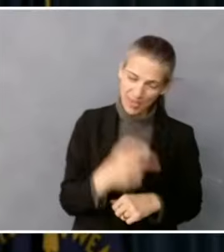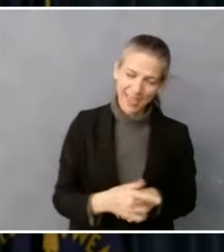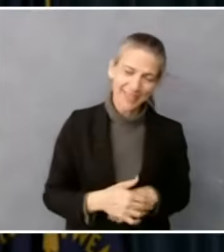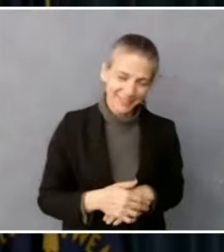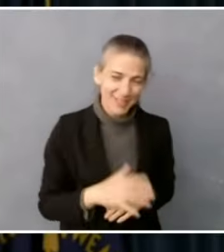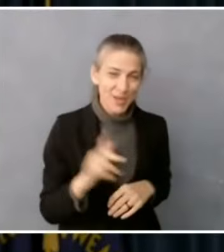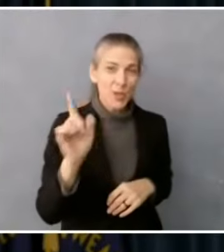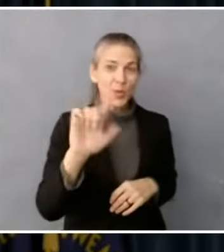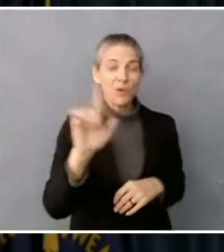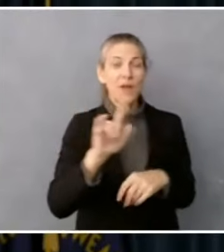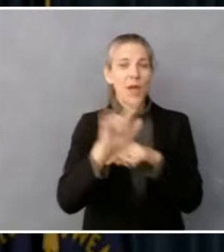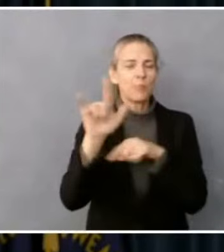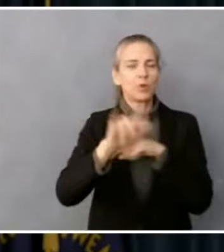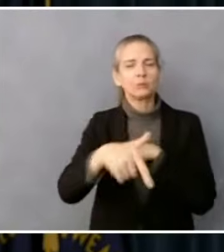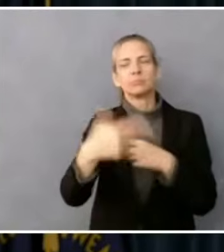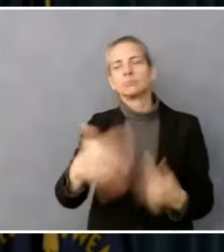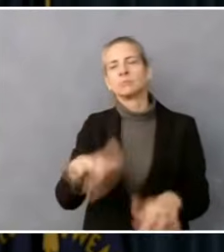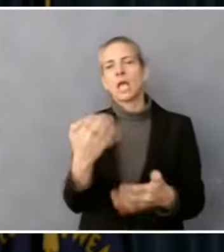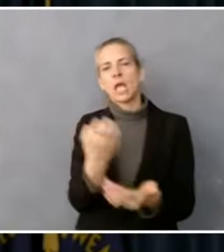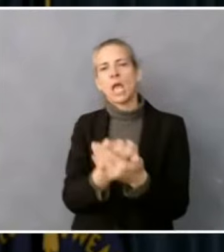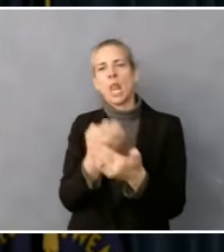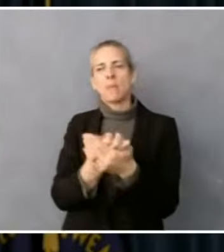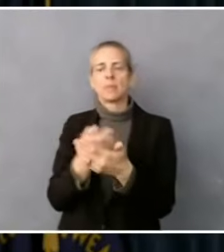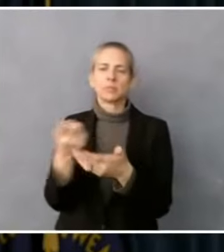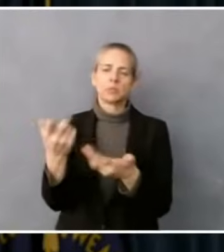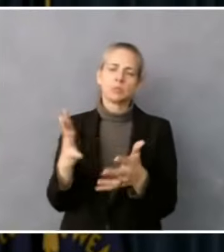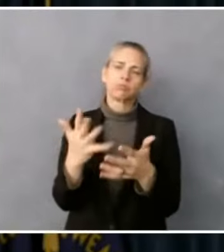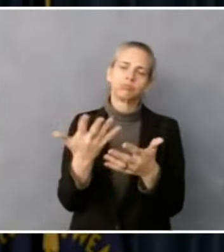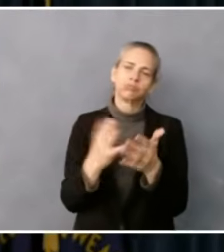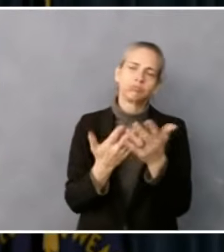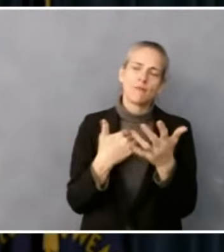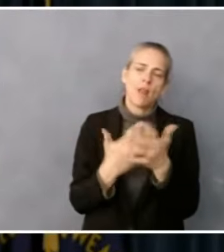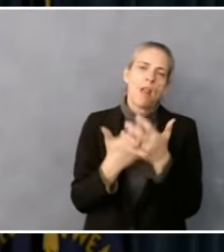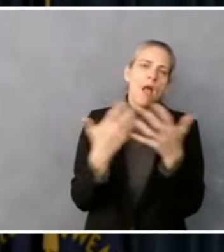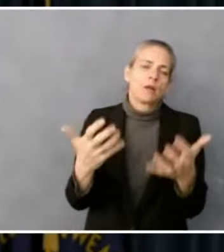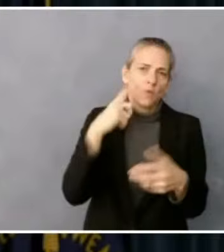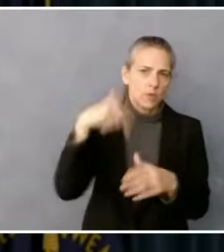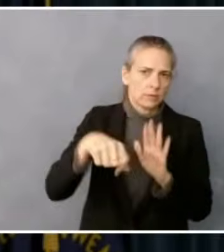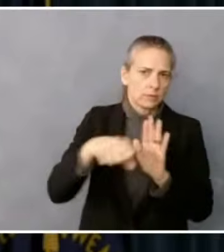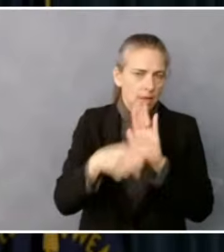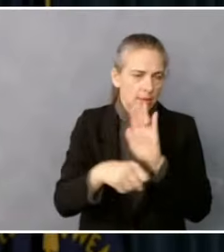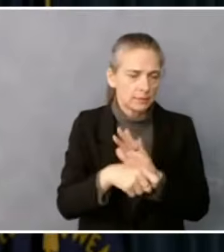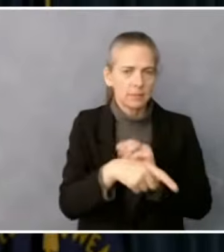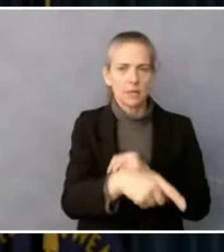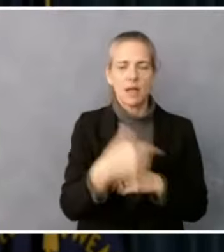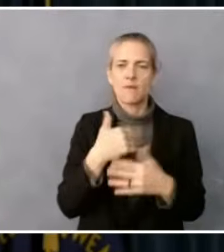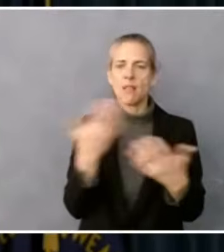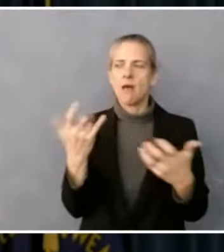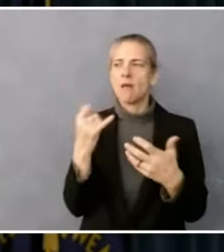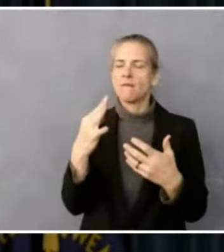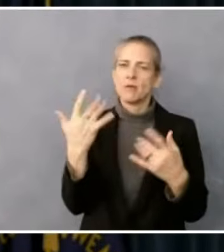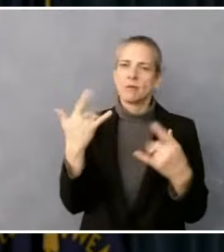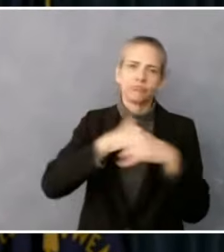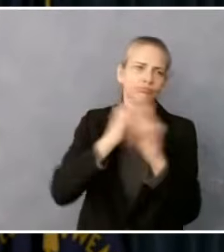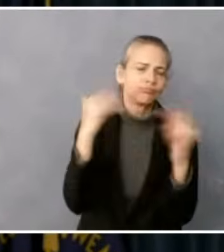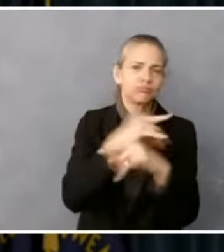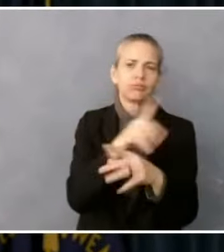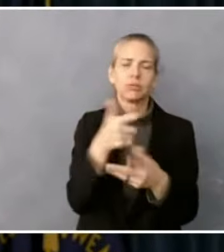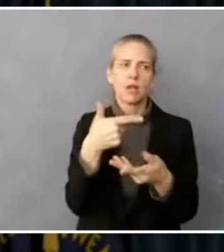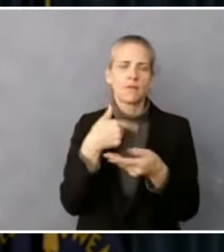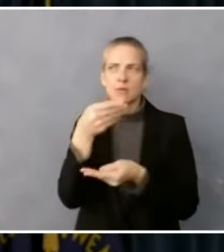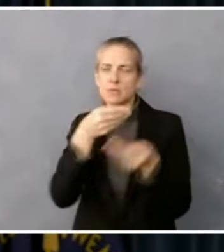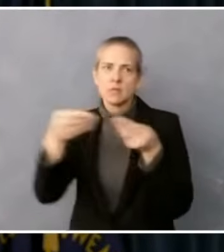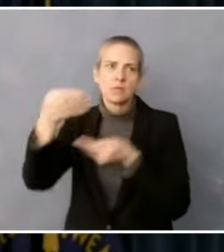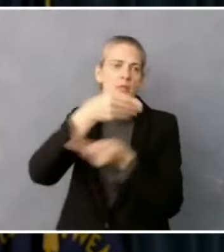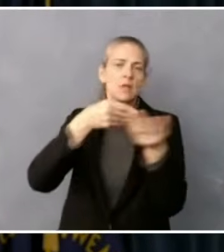major economic engine for our state. It hosts the UPS Worldport and fuels our shipping and logistics sectors. It's also a welcome mat